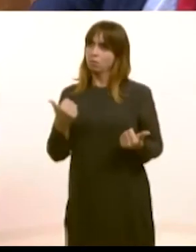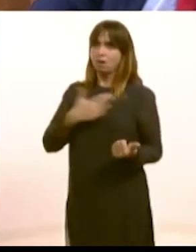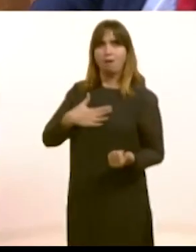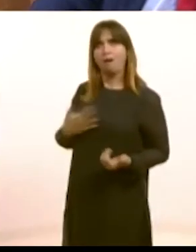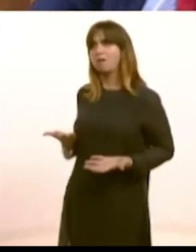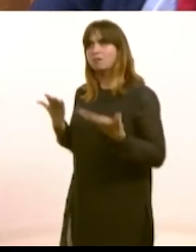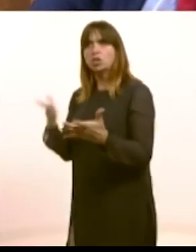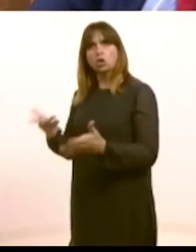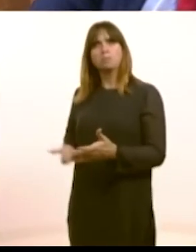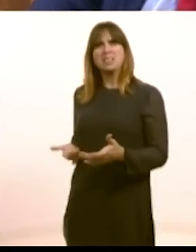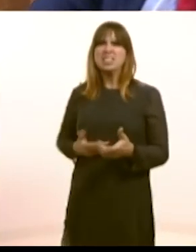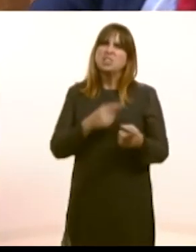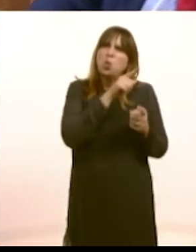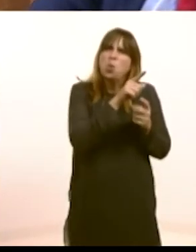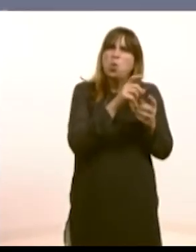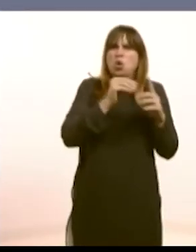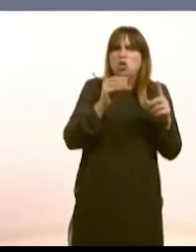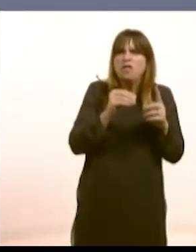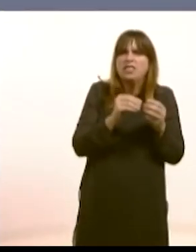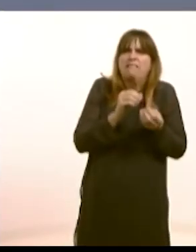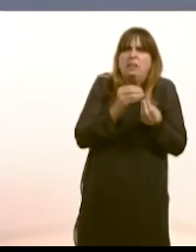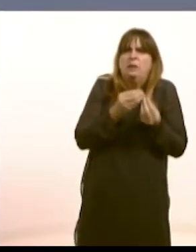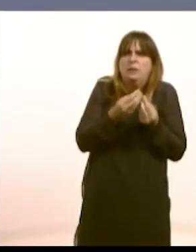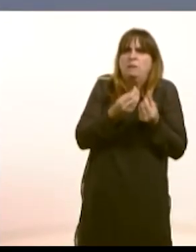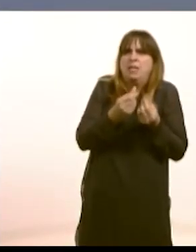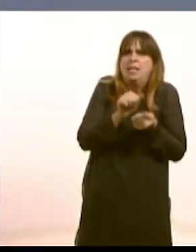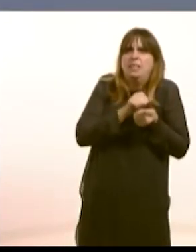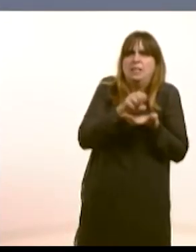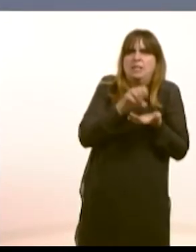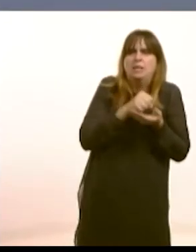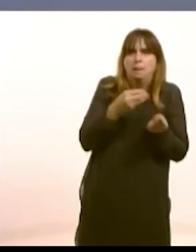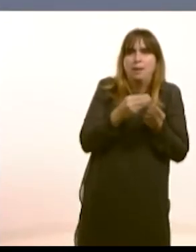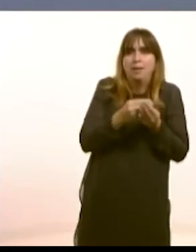the penny-pinching scheme implemented by the Conservatives in England. Caroline Jones.